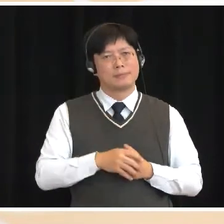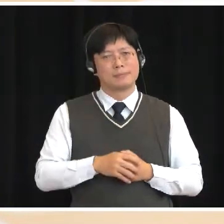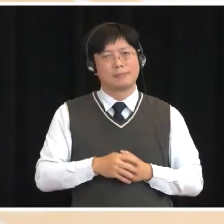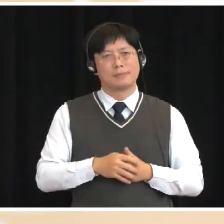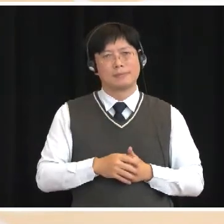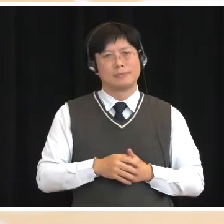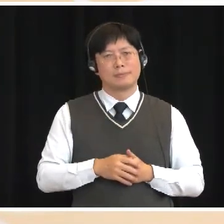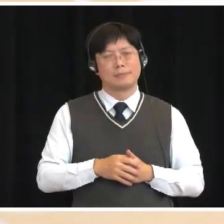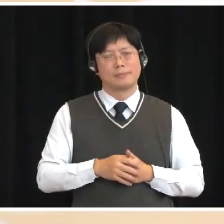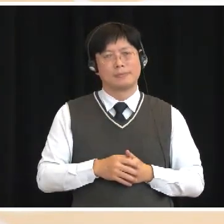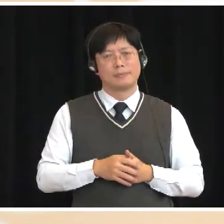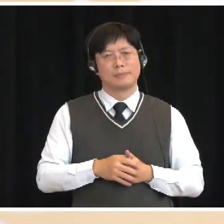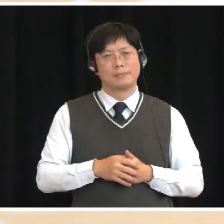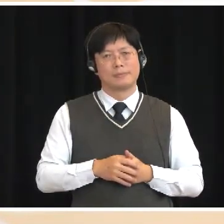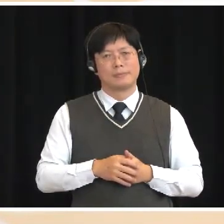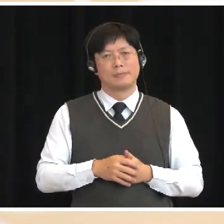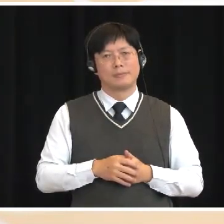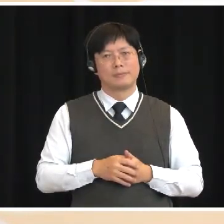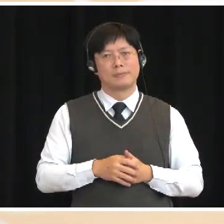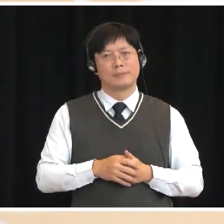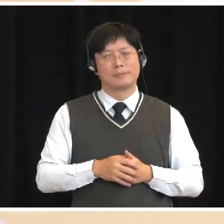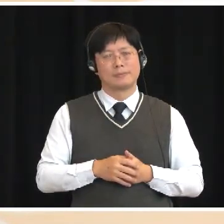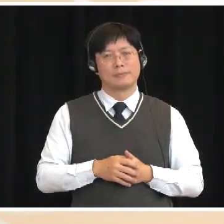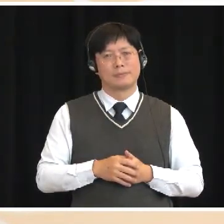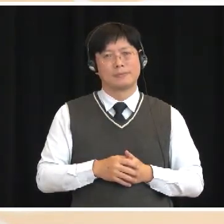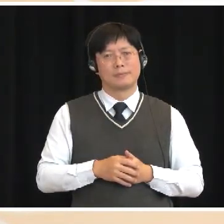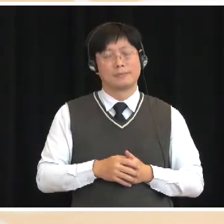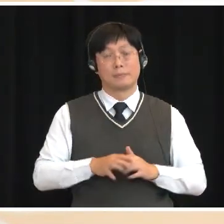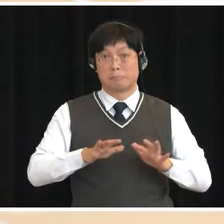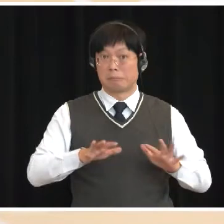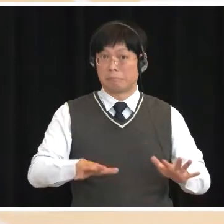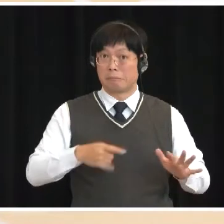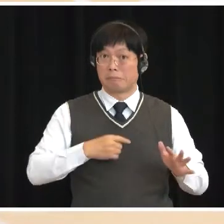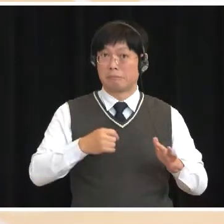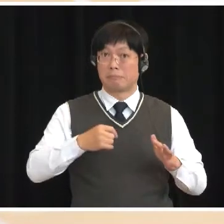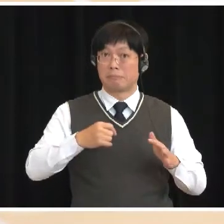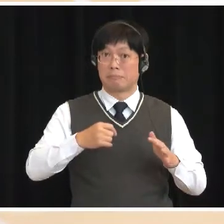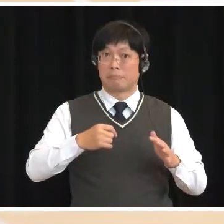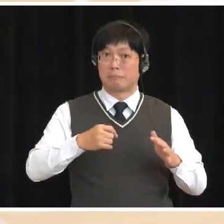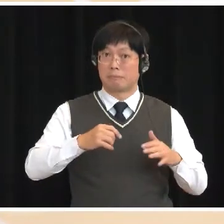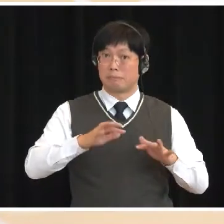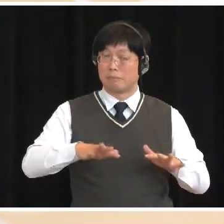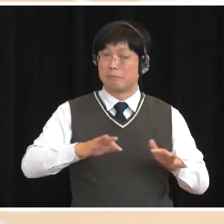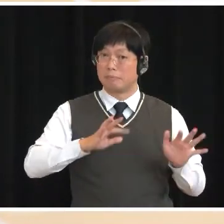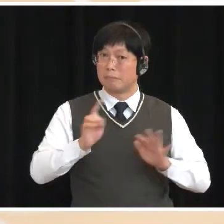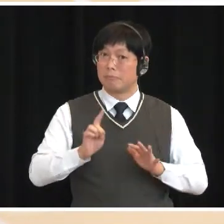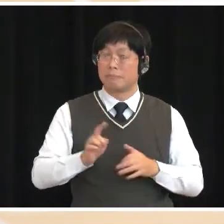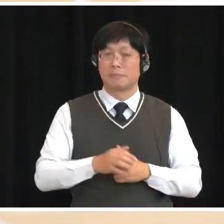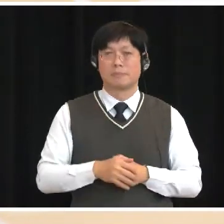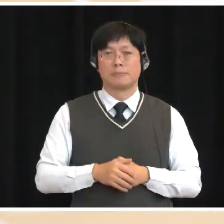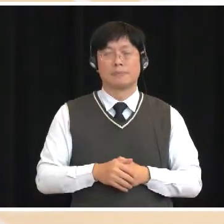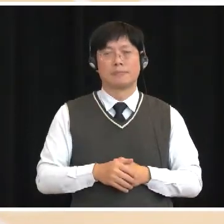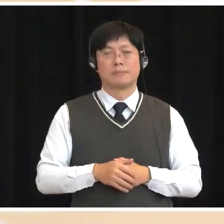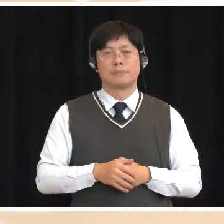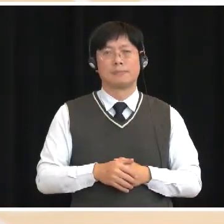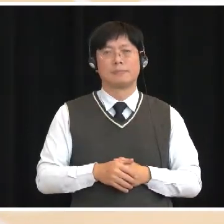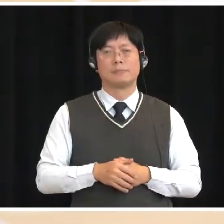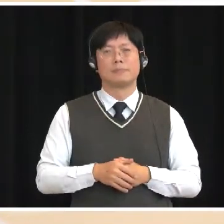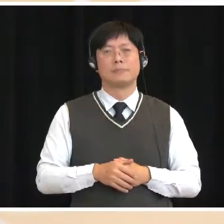are adopted. Well, the current practice in most countries is that usually young children, so let's assume that somebody